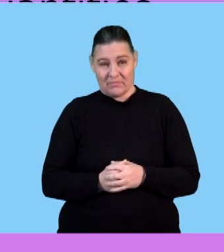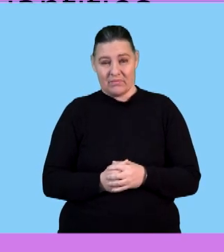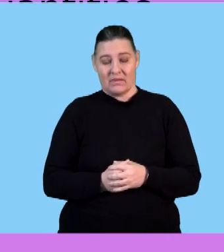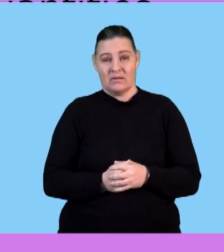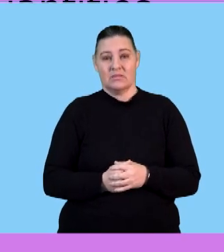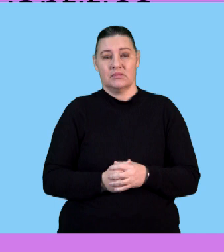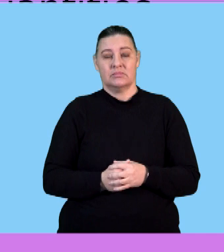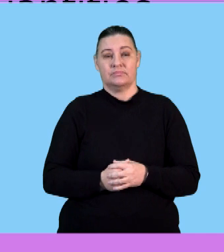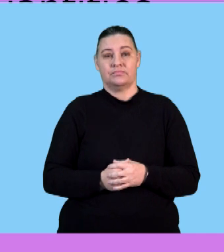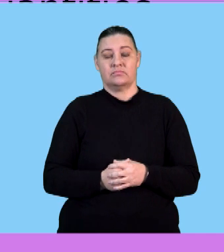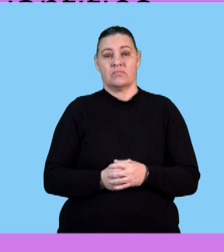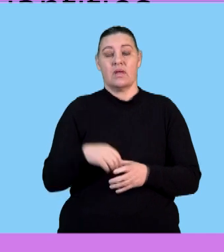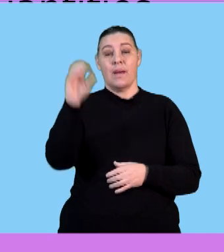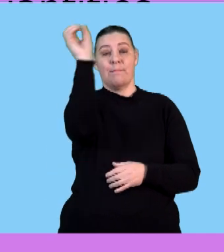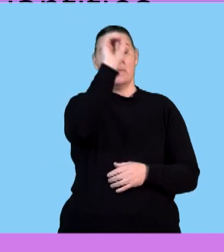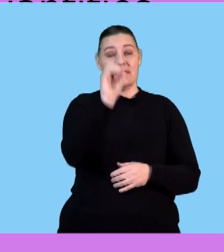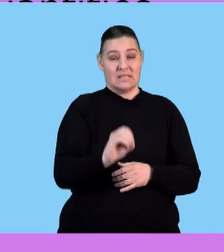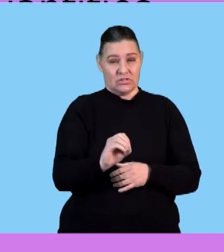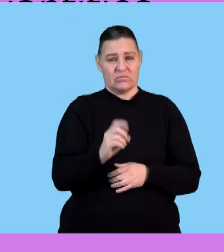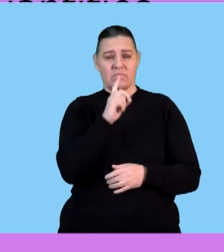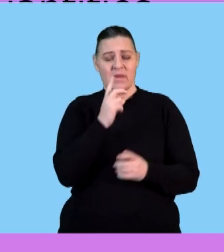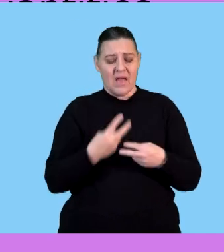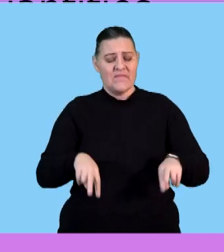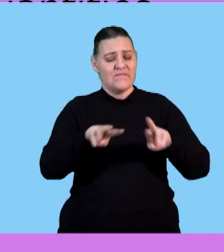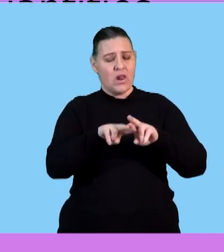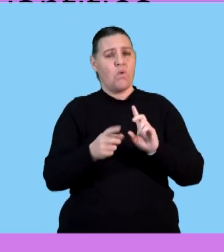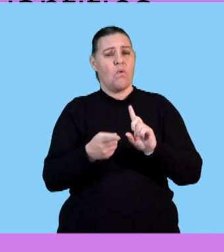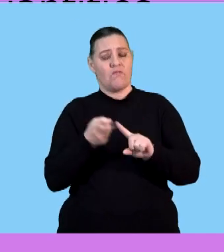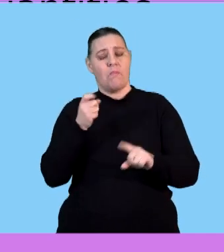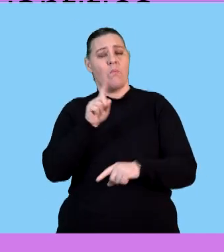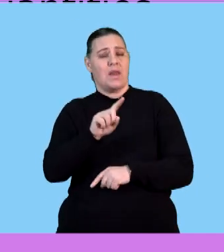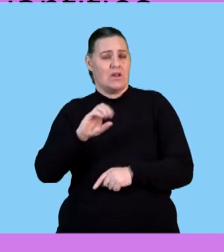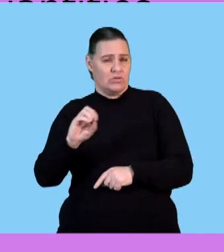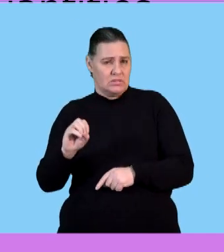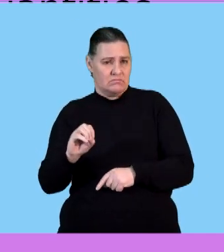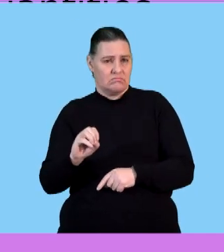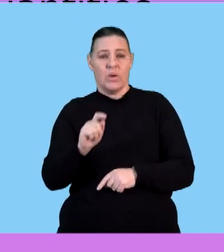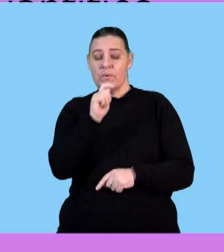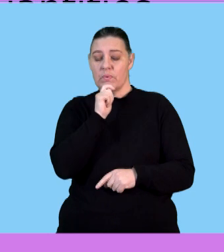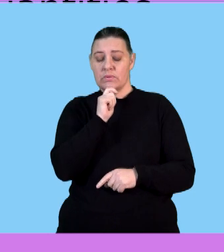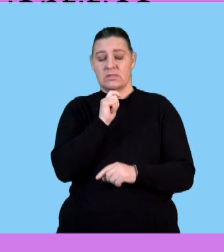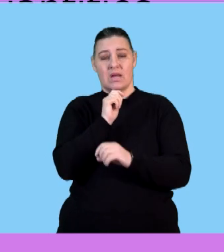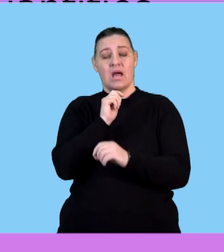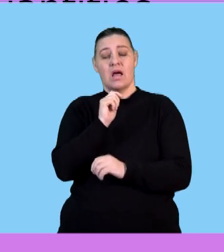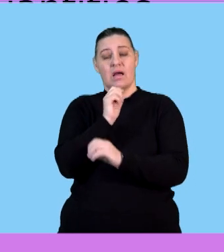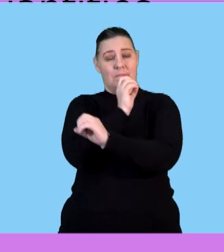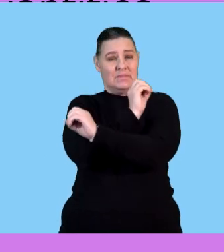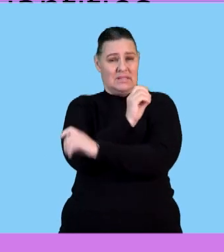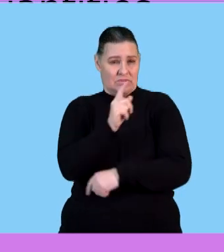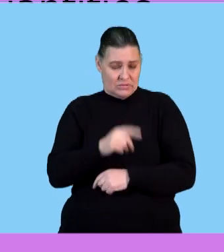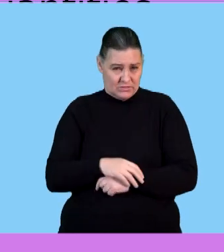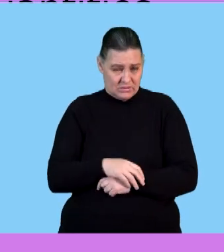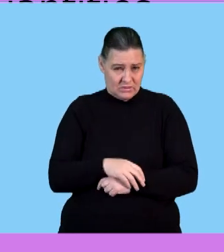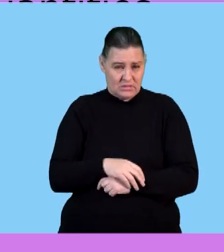Okay, before we begin, percentages are values written out of 100. We use the percentage symbol.